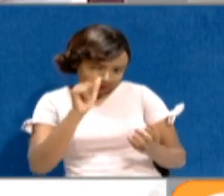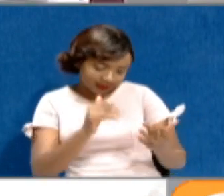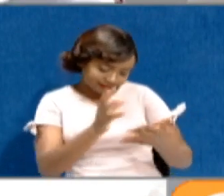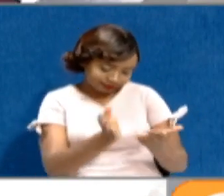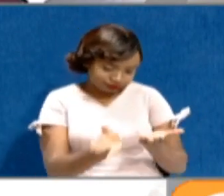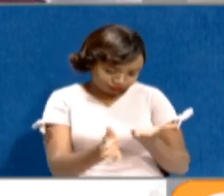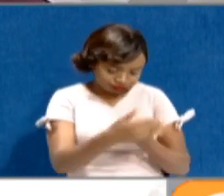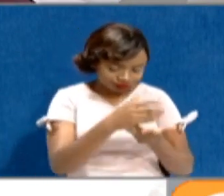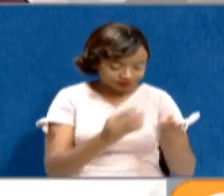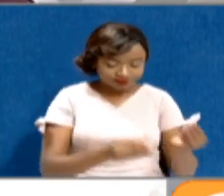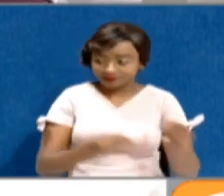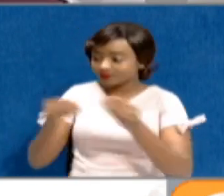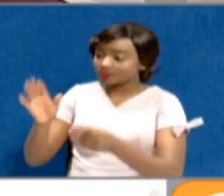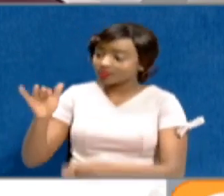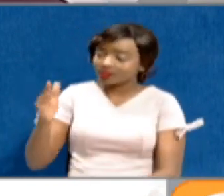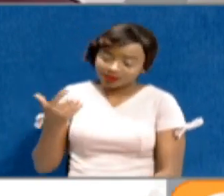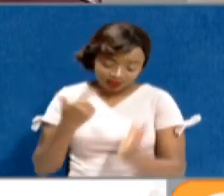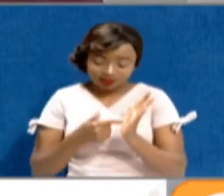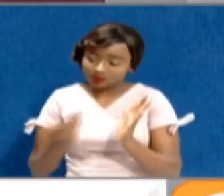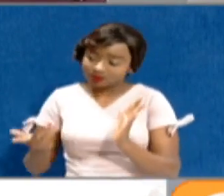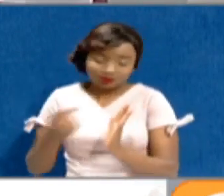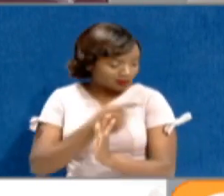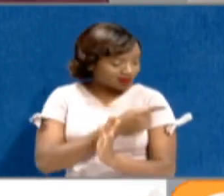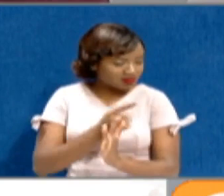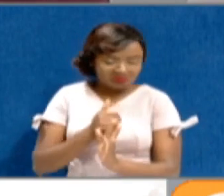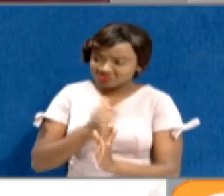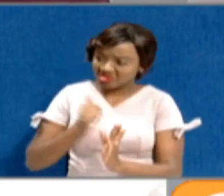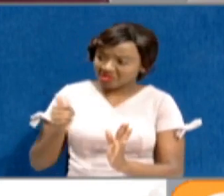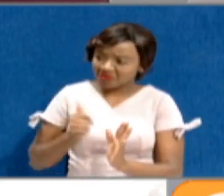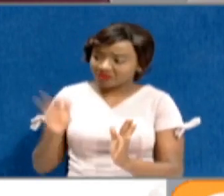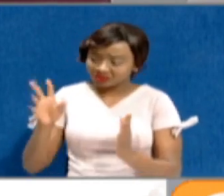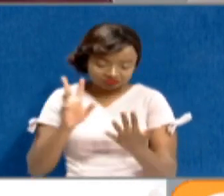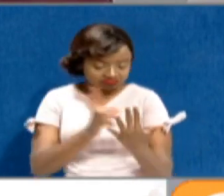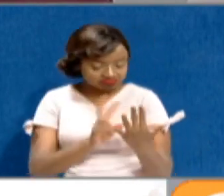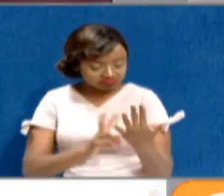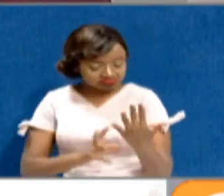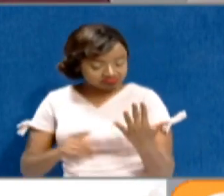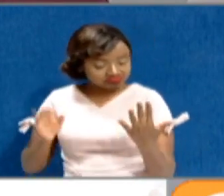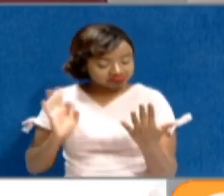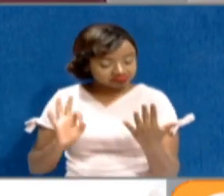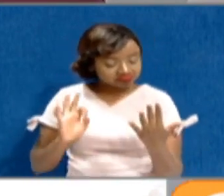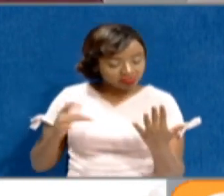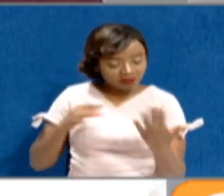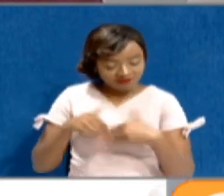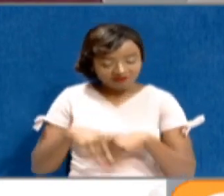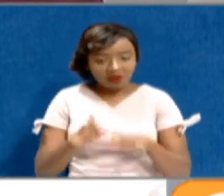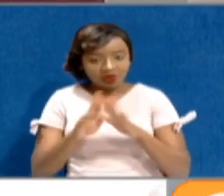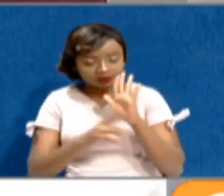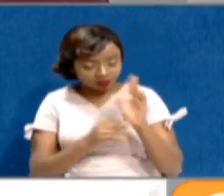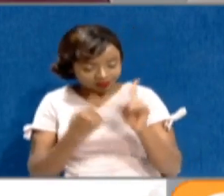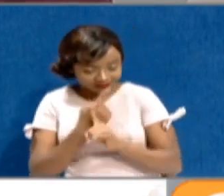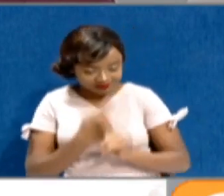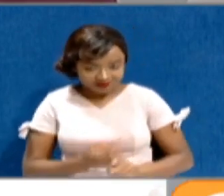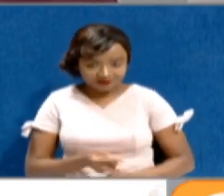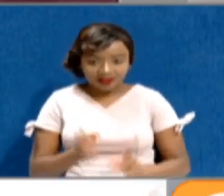has gone well. This drug seems to be doing exactly what we want it to do. They will take a look at your processes, make sure you have followed each of the